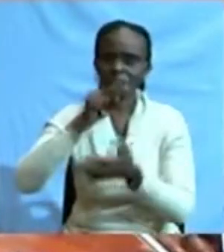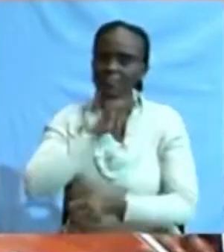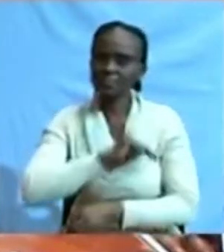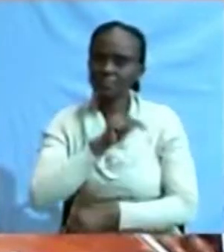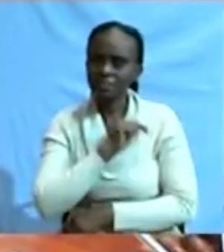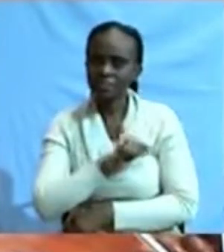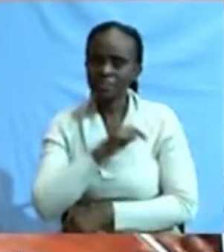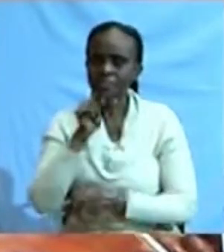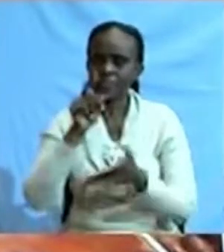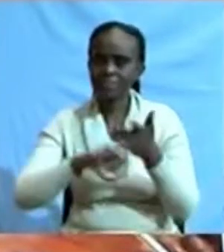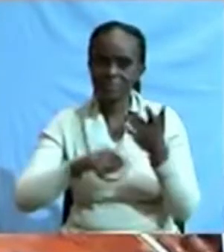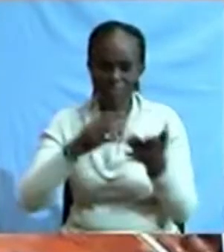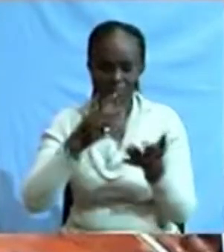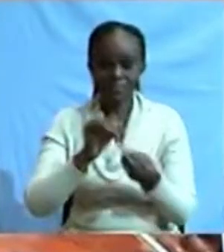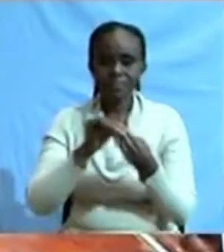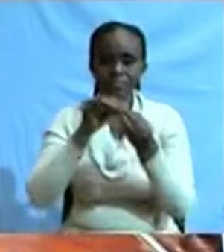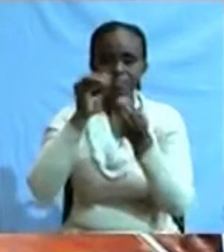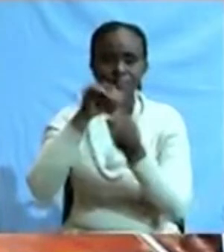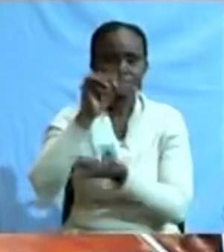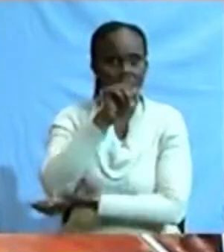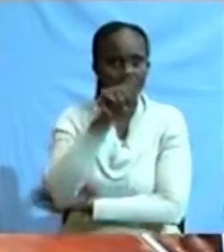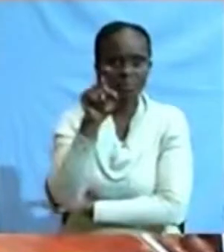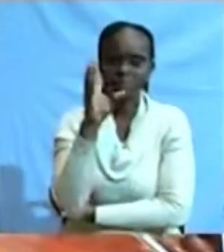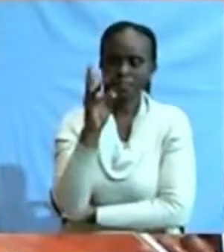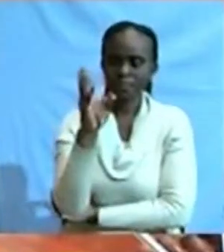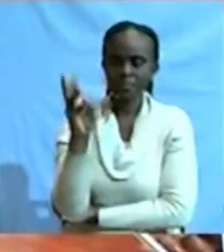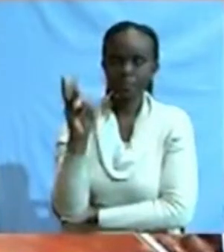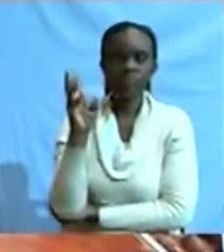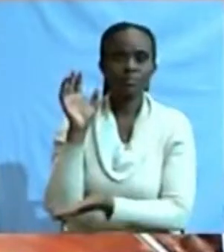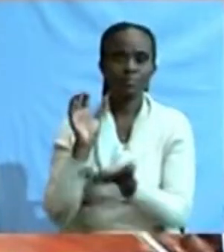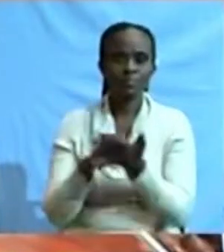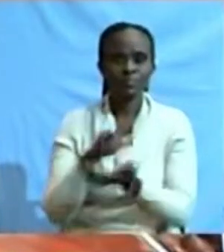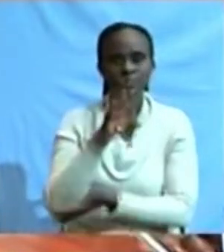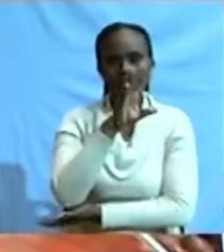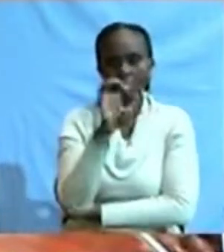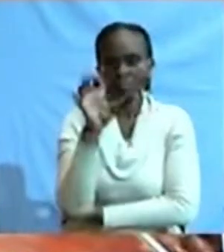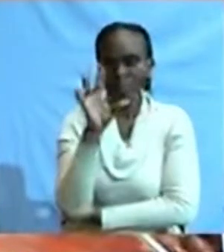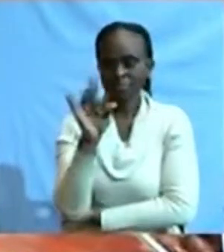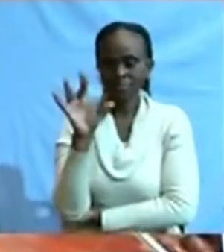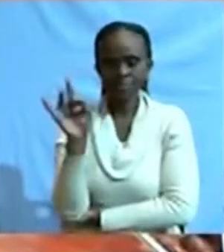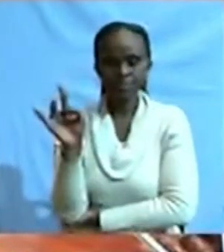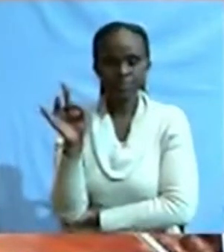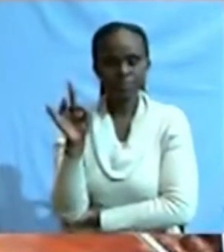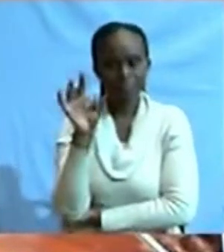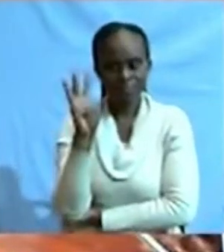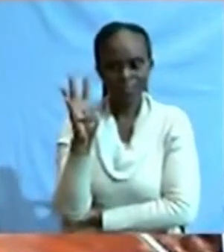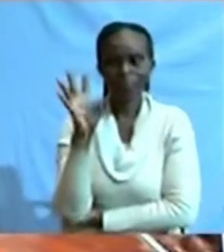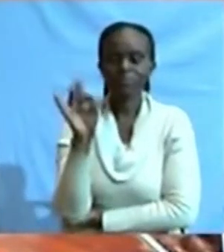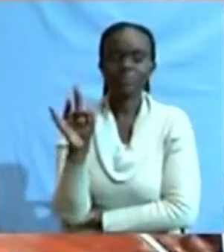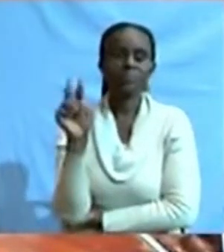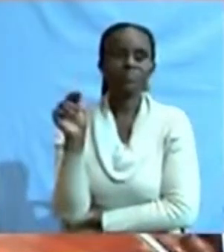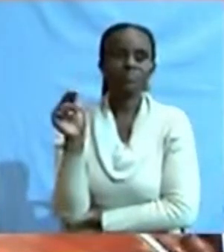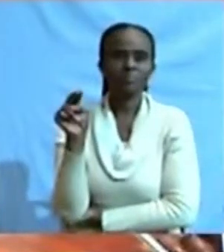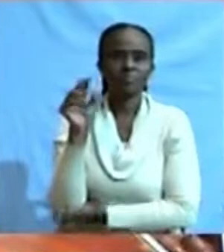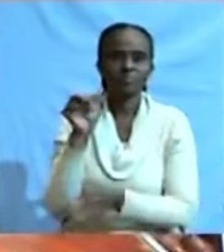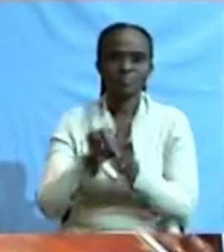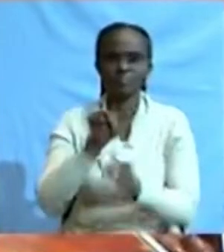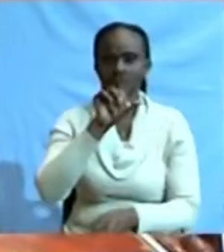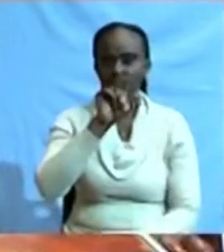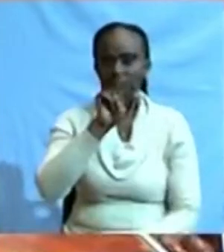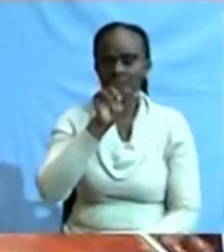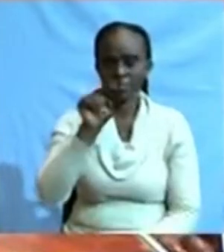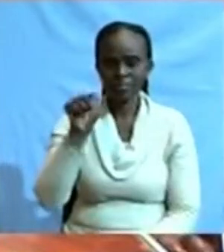in amounts totaling 166,488.48 ngwe in